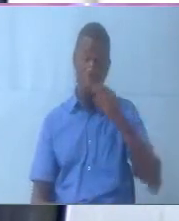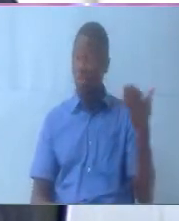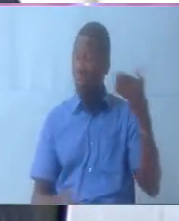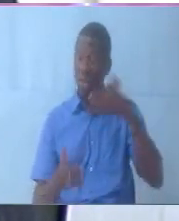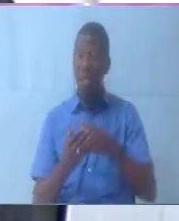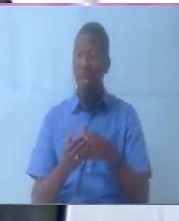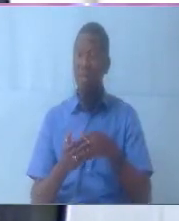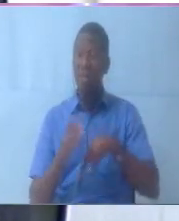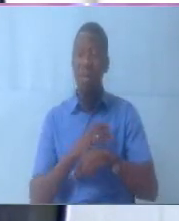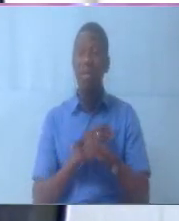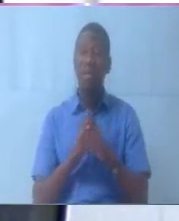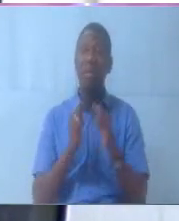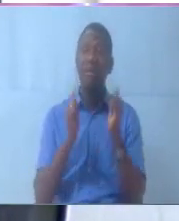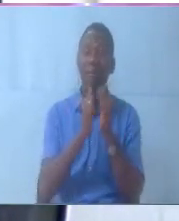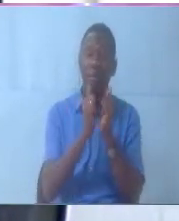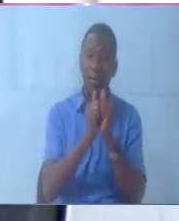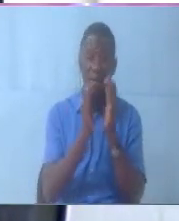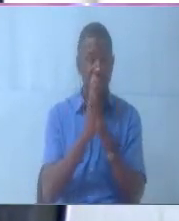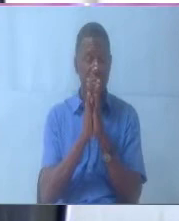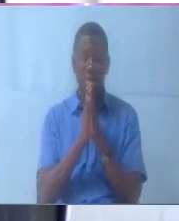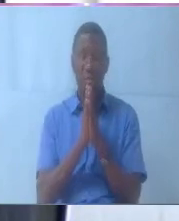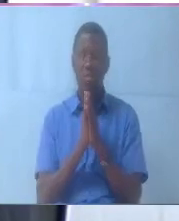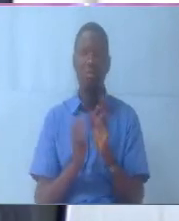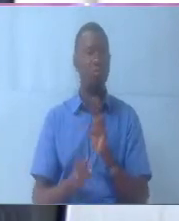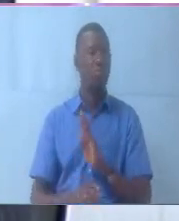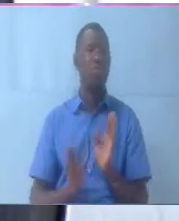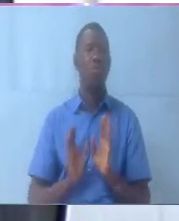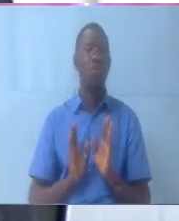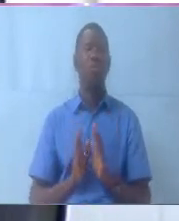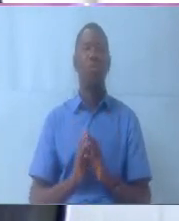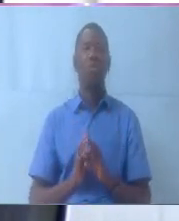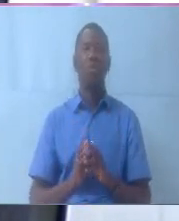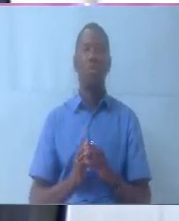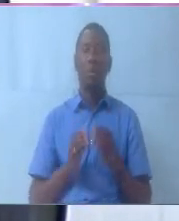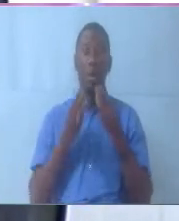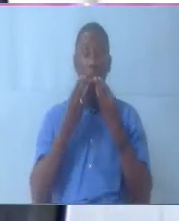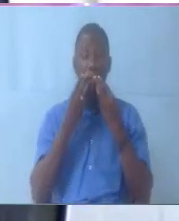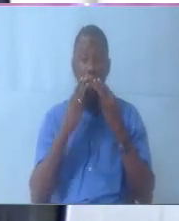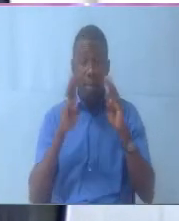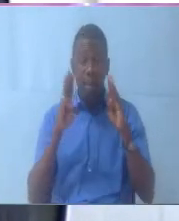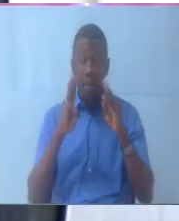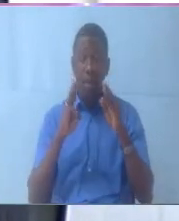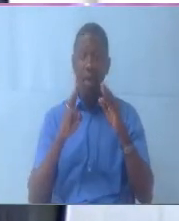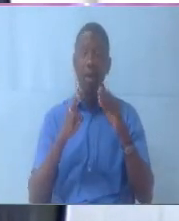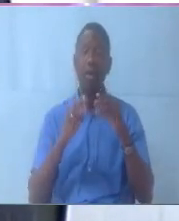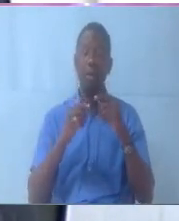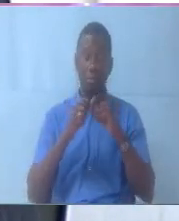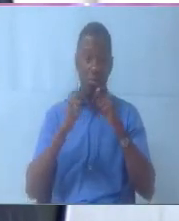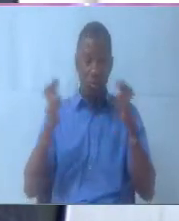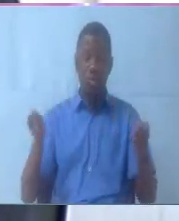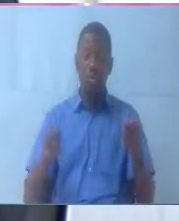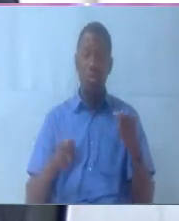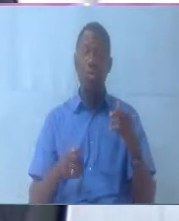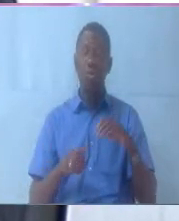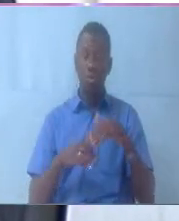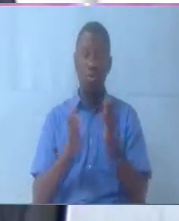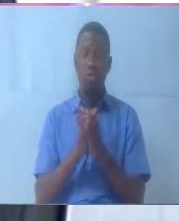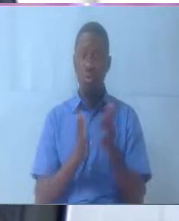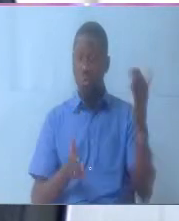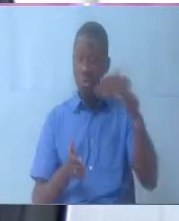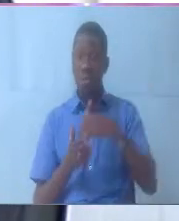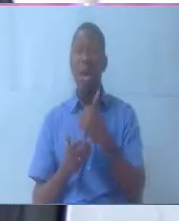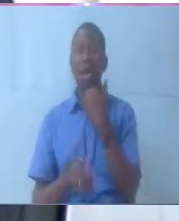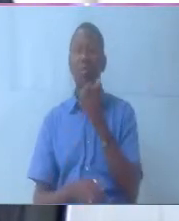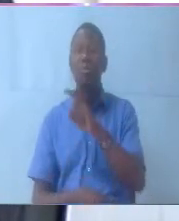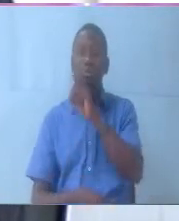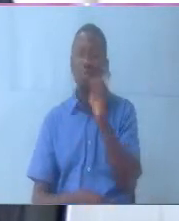The media was there. They were asking me, what is the problem? I told them I struck out a matter